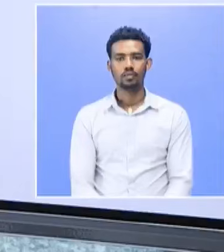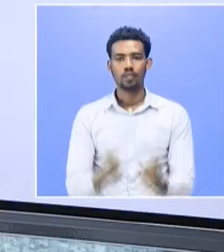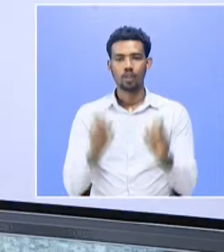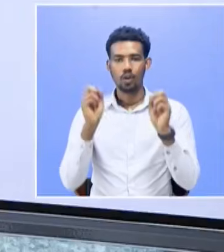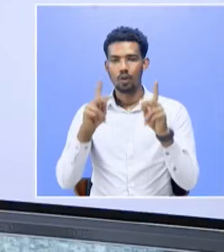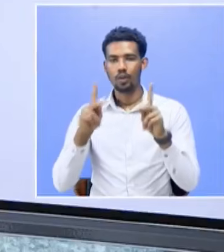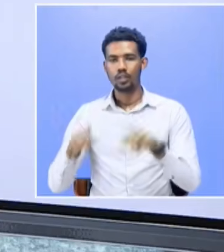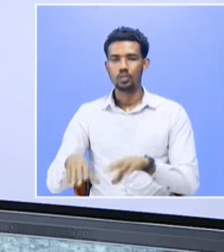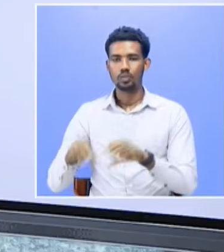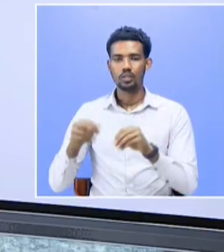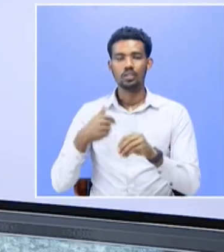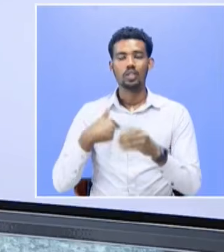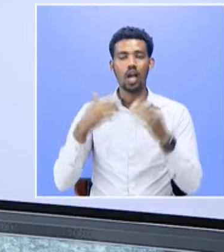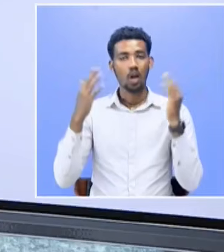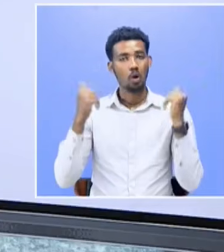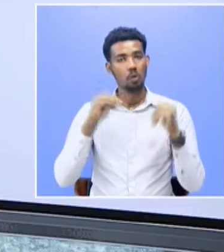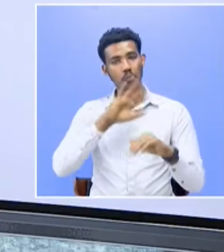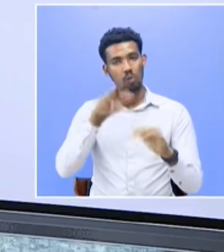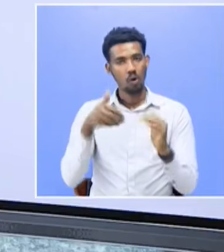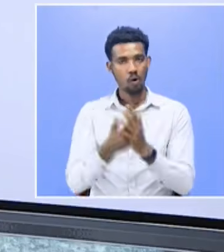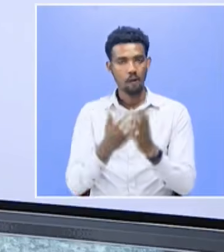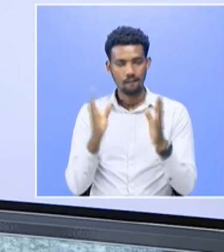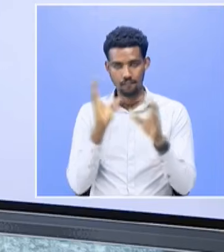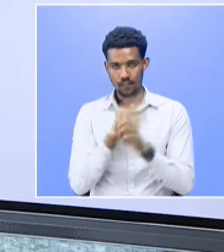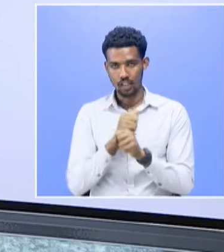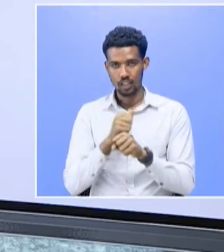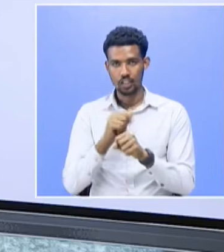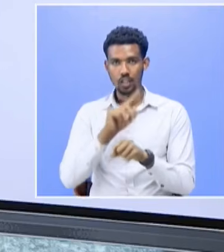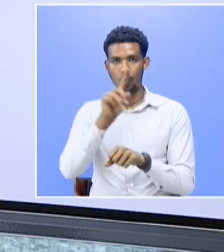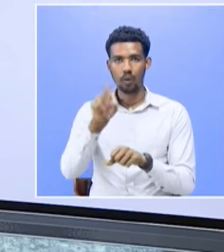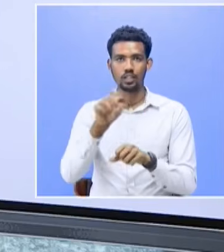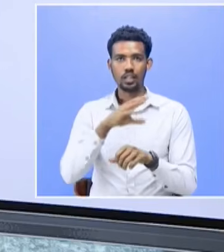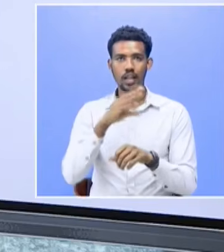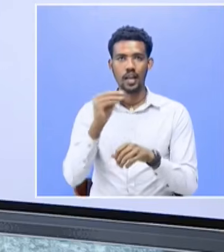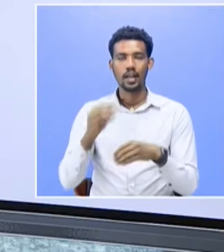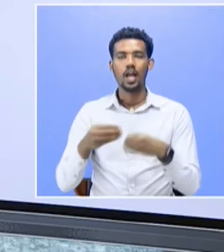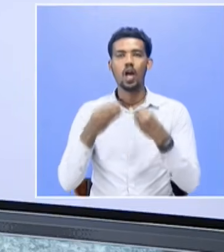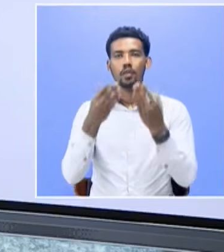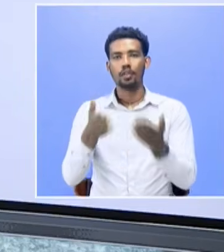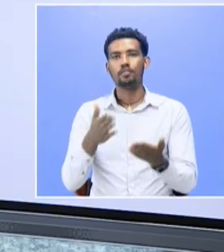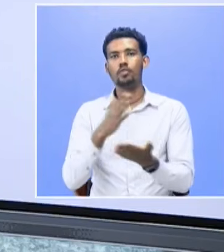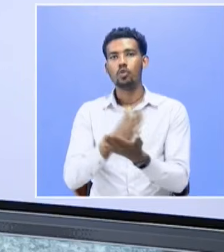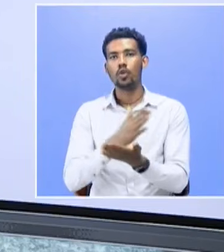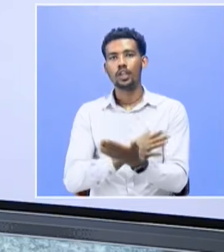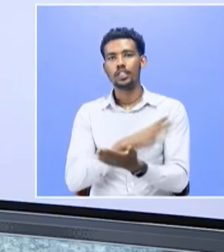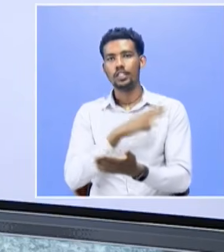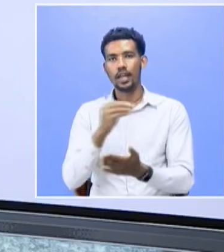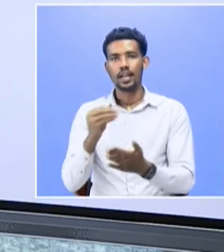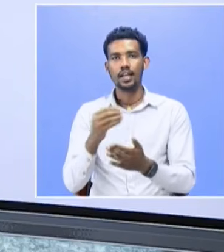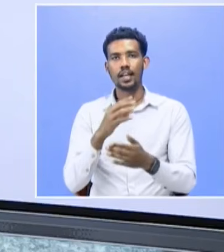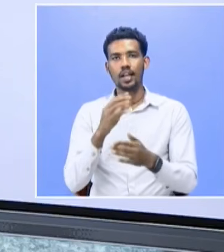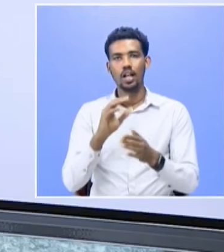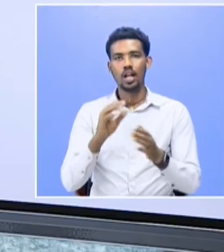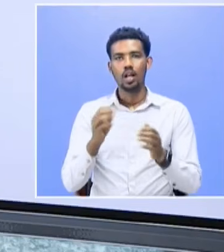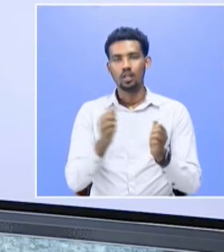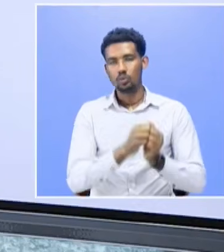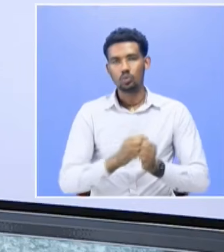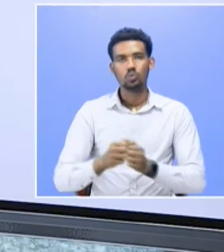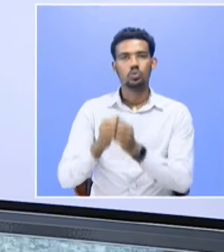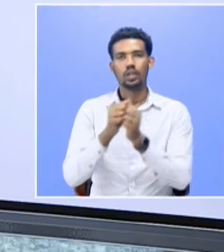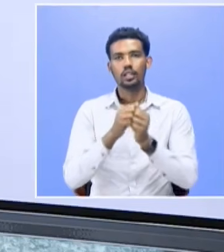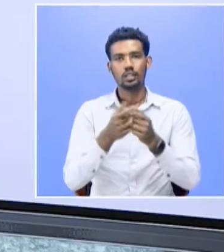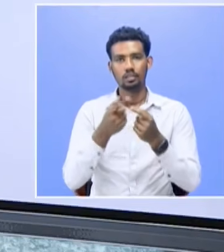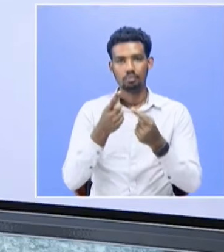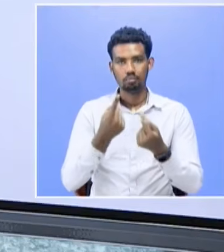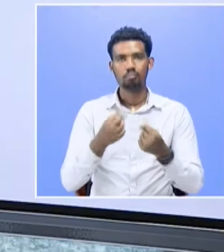Okay, students, I hope you all have finished the questions, and let me give you correction and let us practice together right now. The first